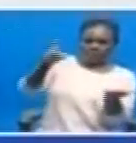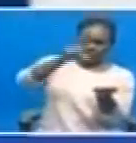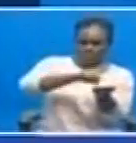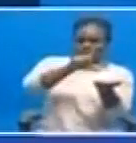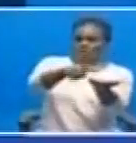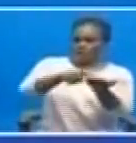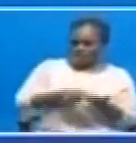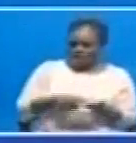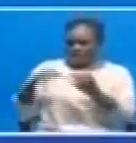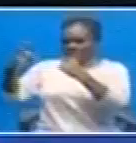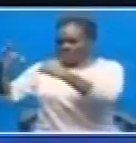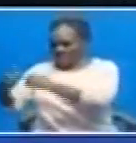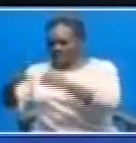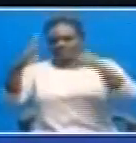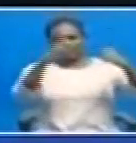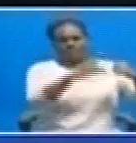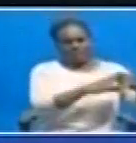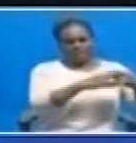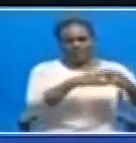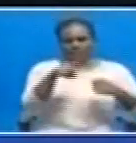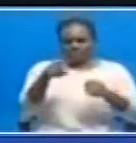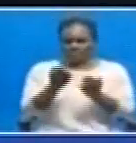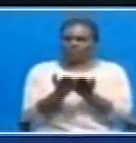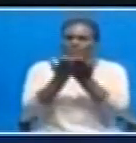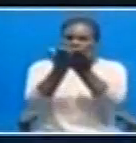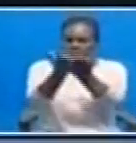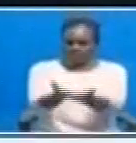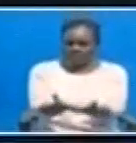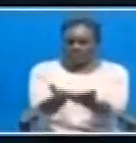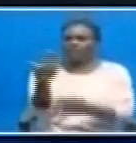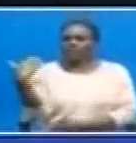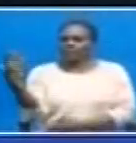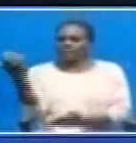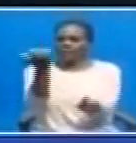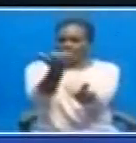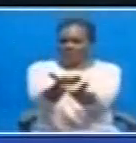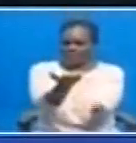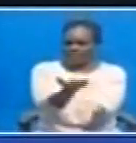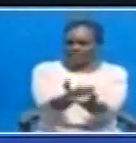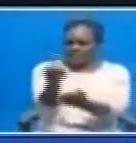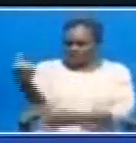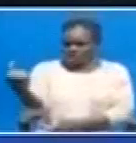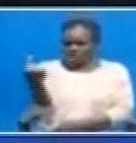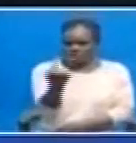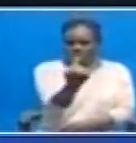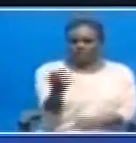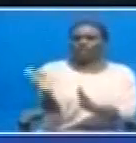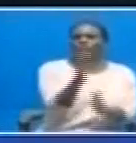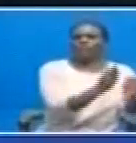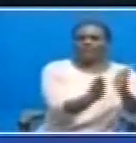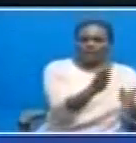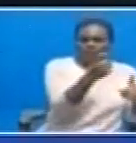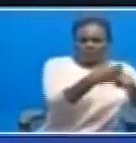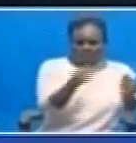to 89 billion shillings. Ask the airline to provide us with documentary evidence of each arrangement that have made